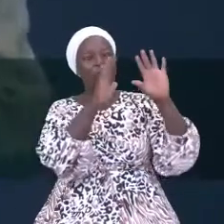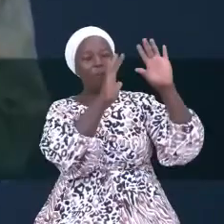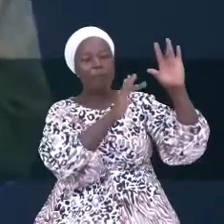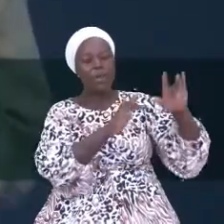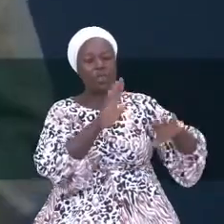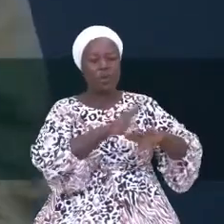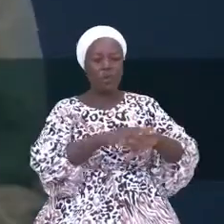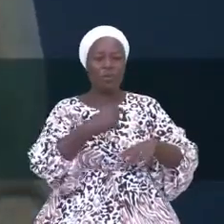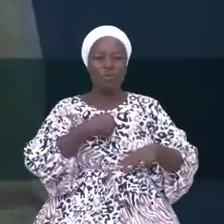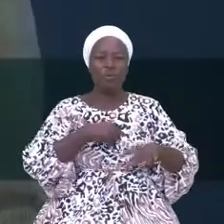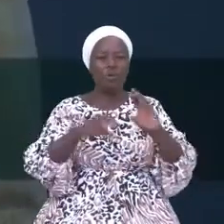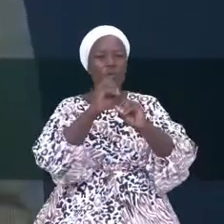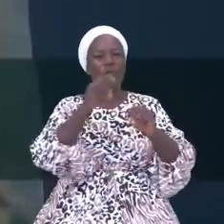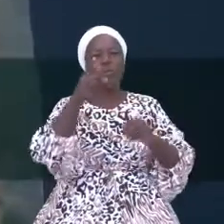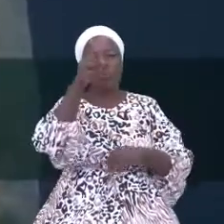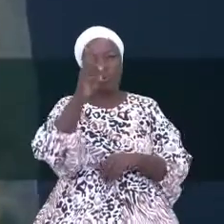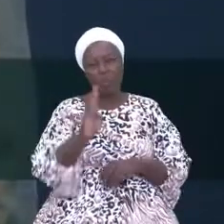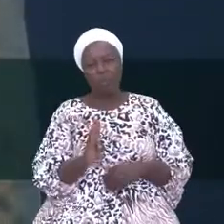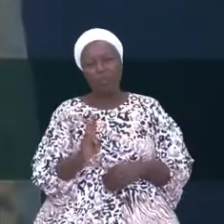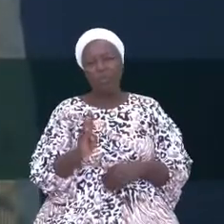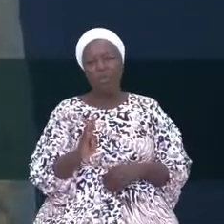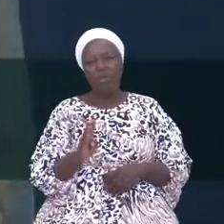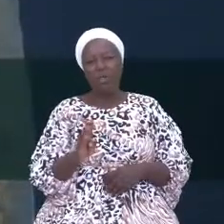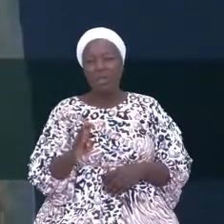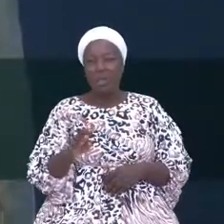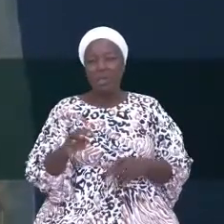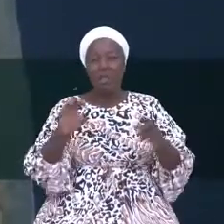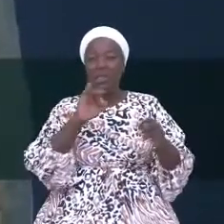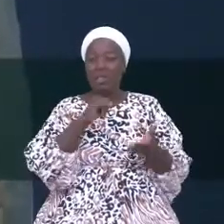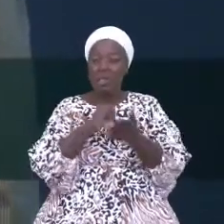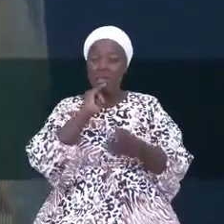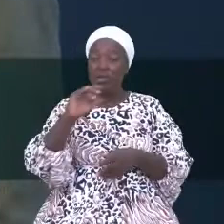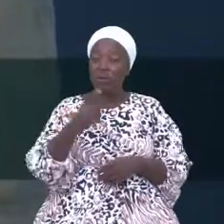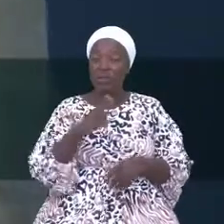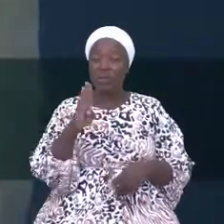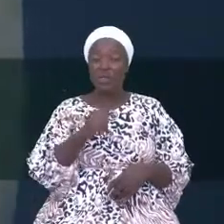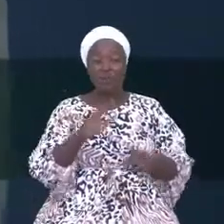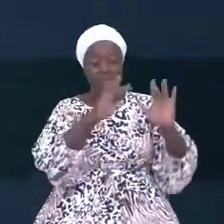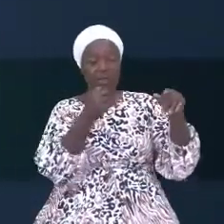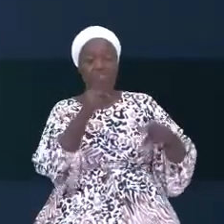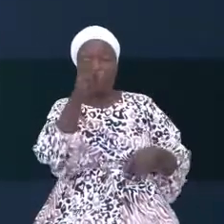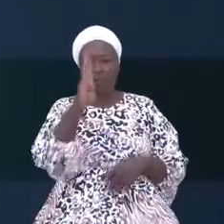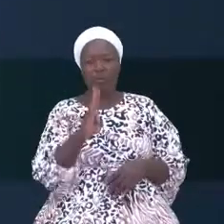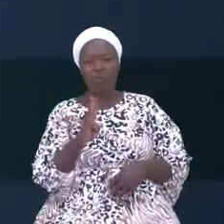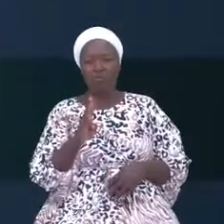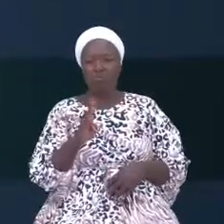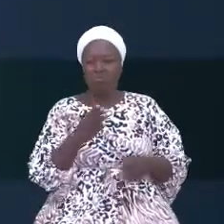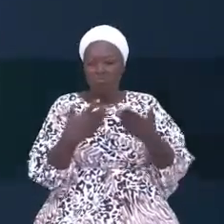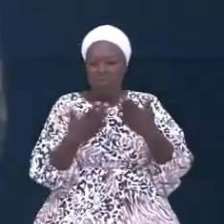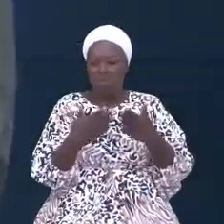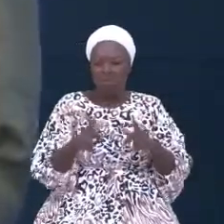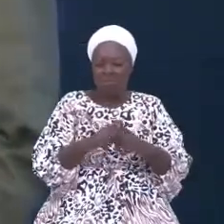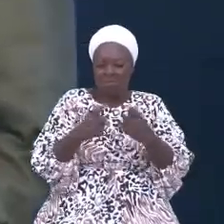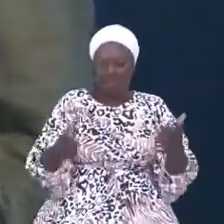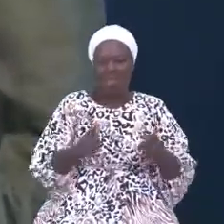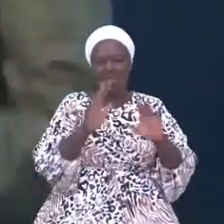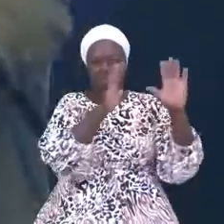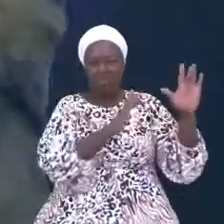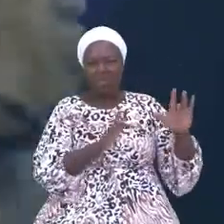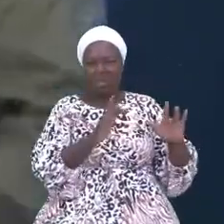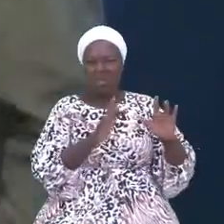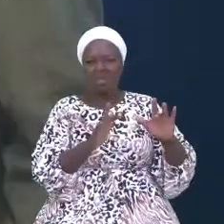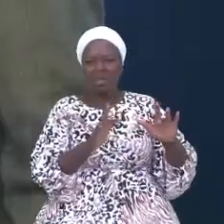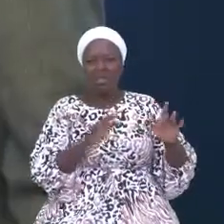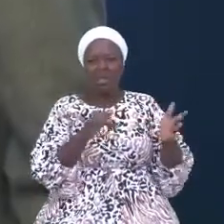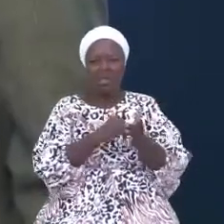O God. It's always by the mercy of God. Whether it's manifold mercy, it's mercy. Whether